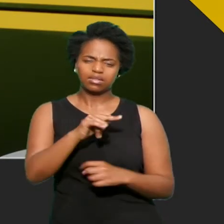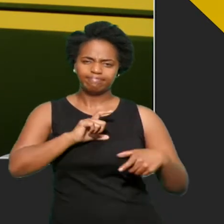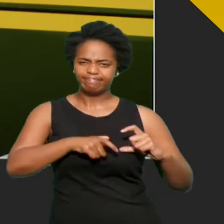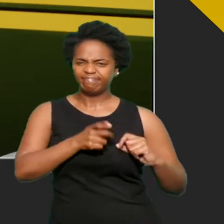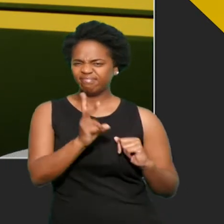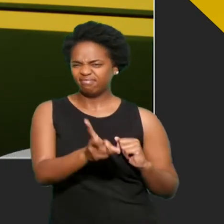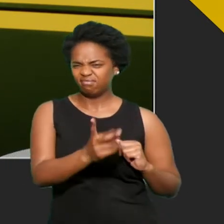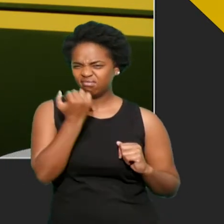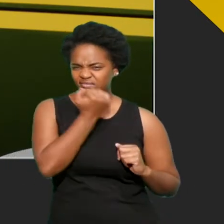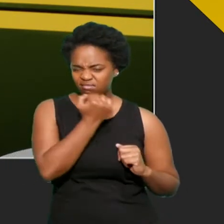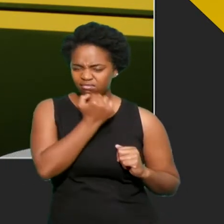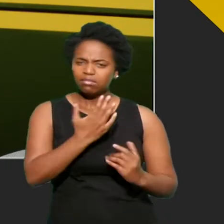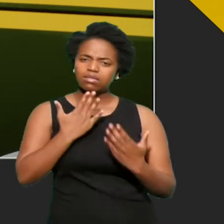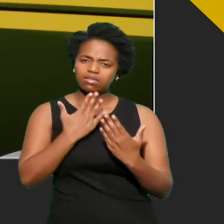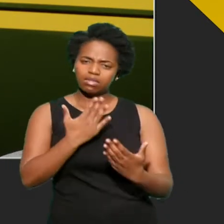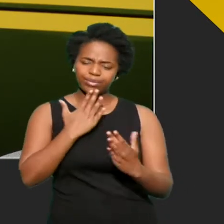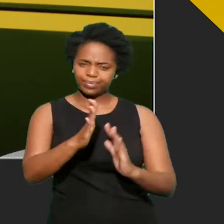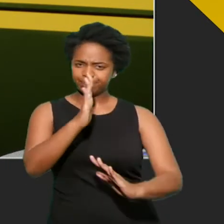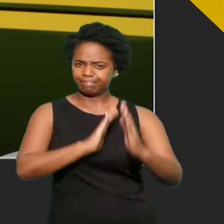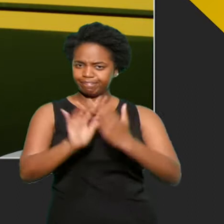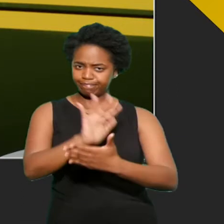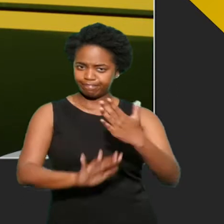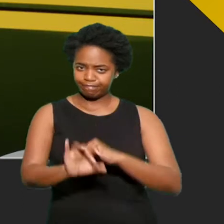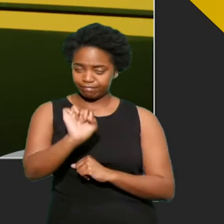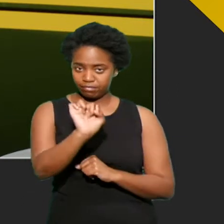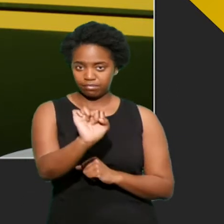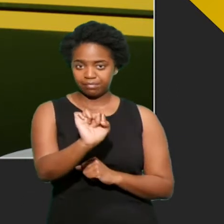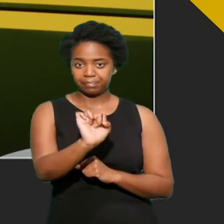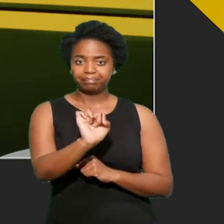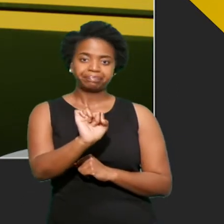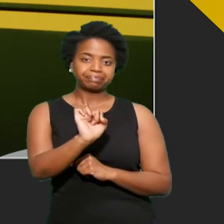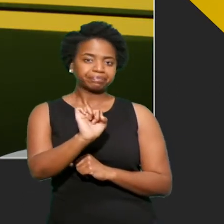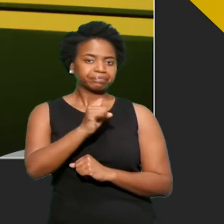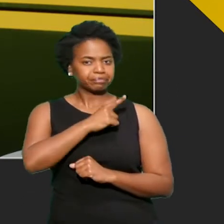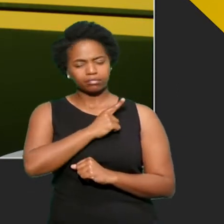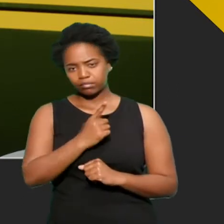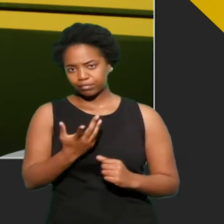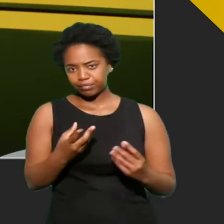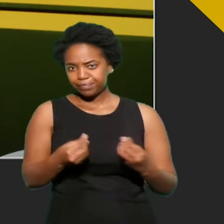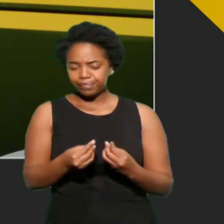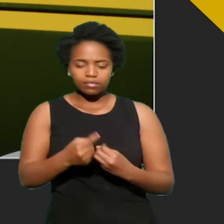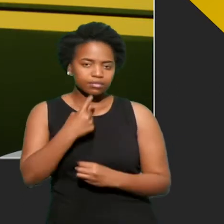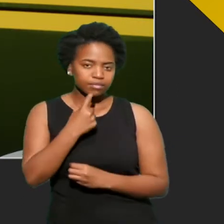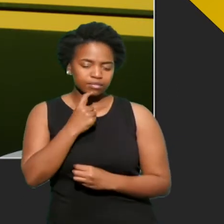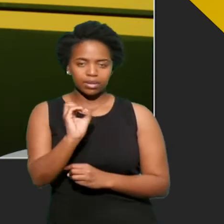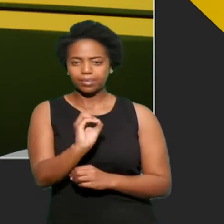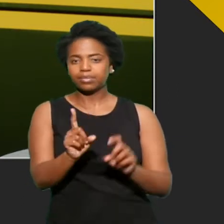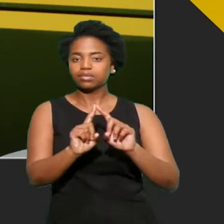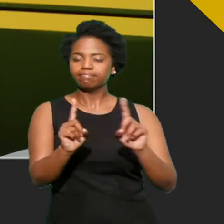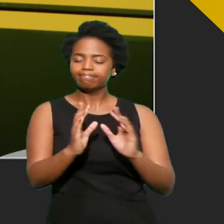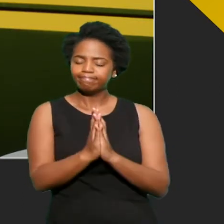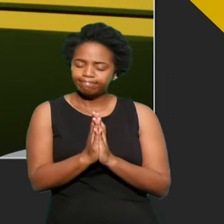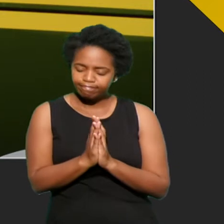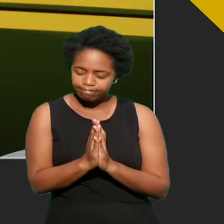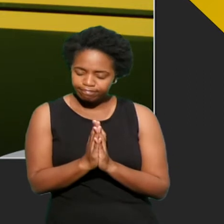kodwa sibonge futhi ukuthi ukwazi ukuthi usithembe as idaily Thetha ukuthi sixoxe nawe because it's not something easy. But ngiyacela ukuthi on today's